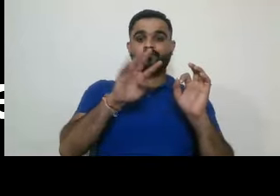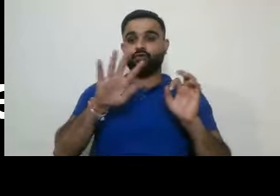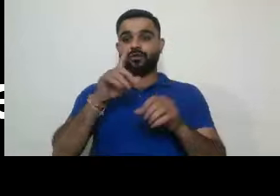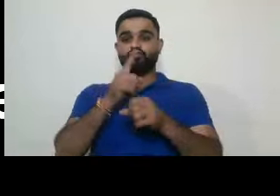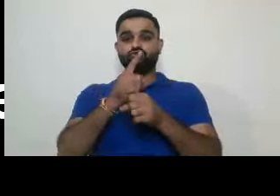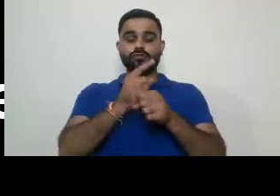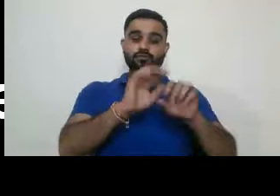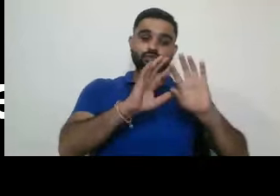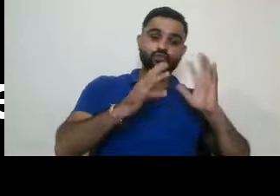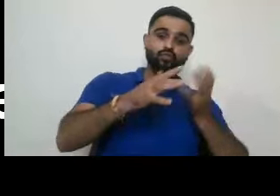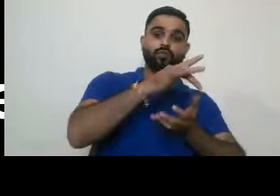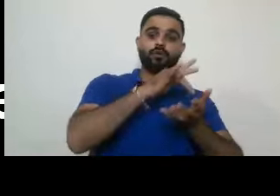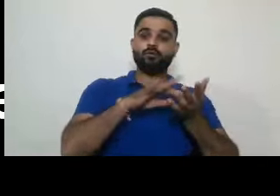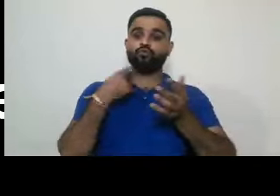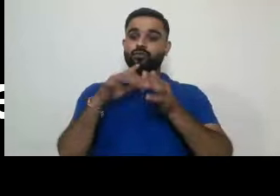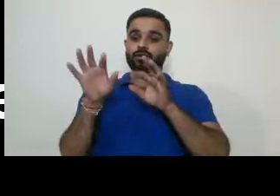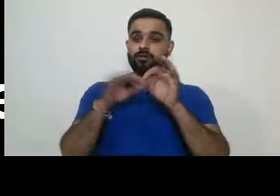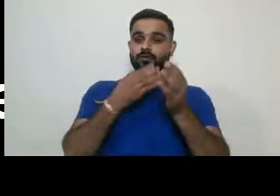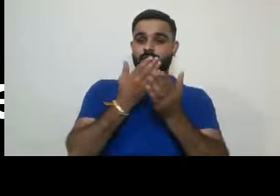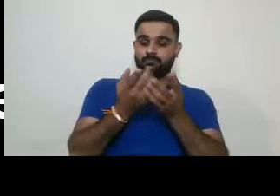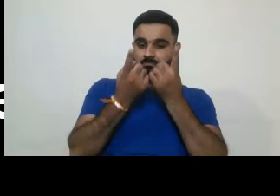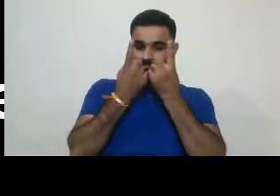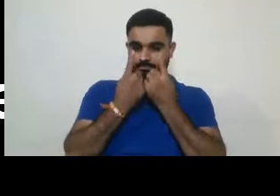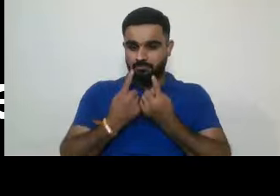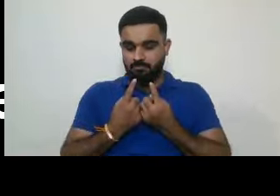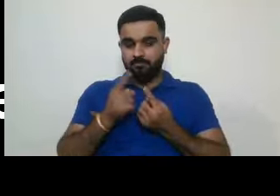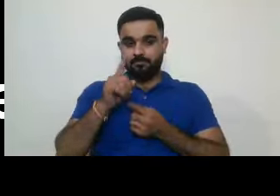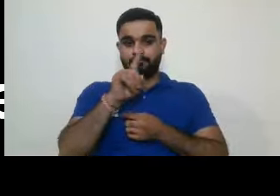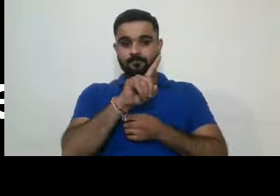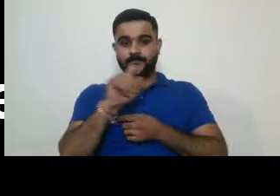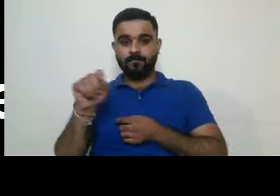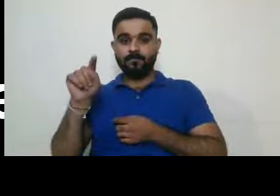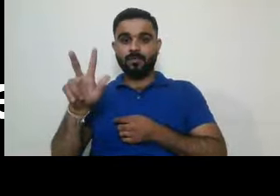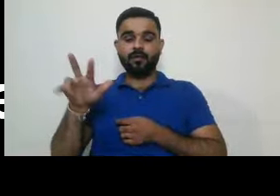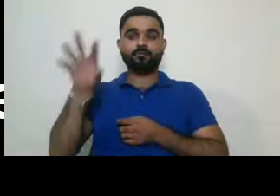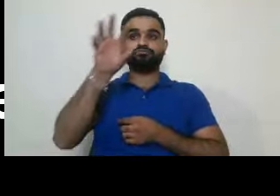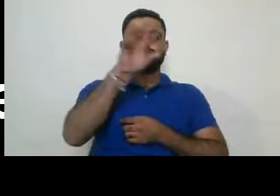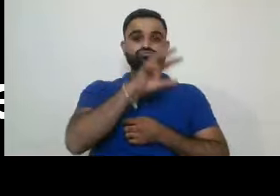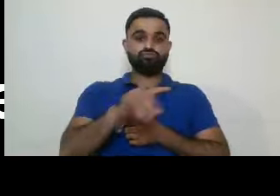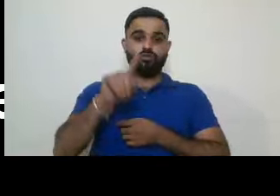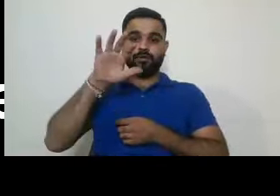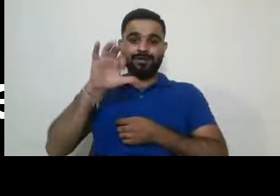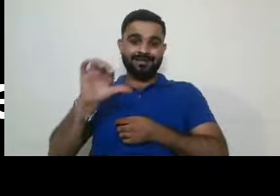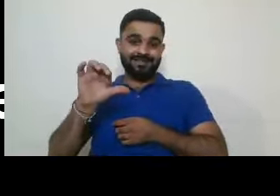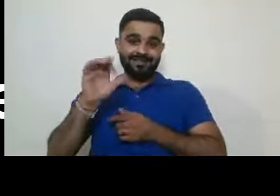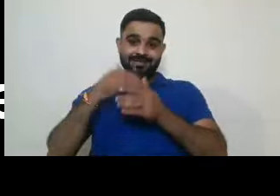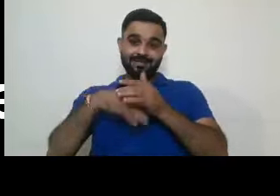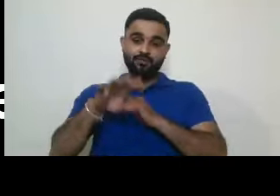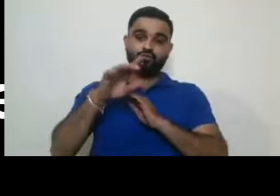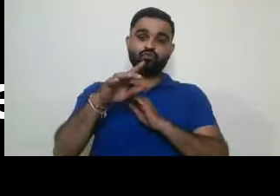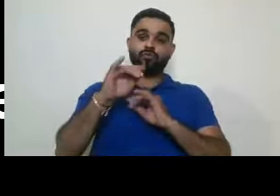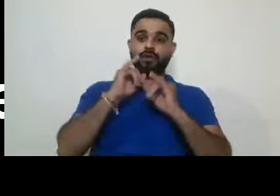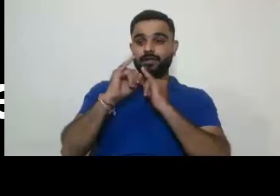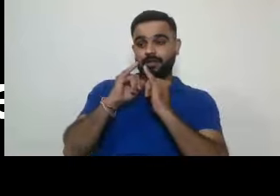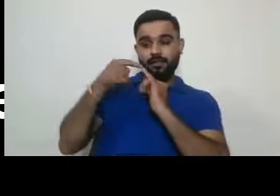all over the world who took part in the survey from 118 countries. And there were 19 in-depth interviews